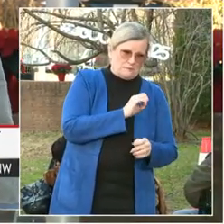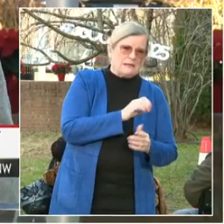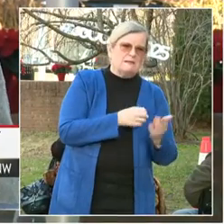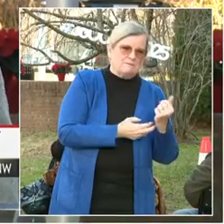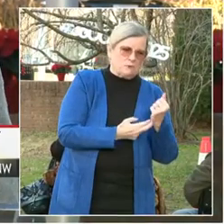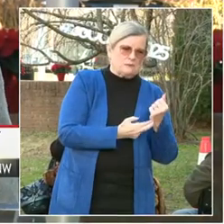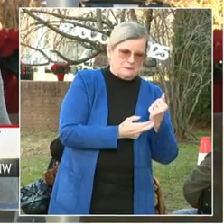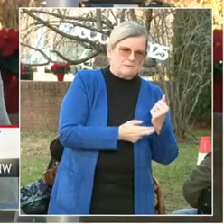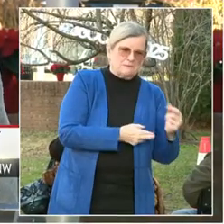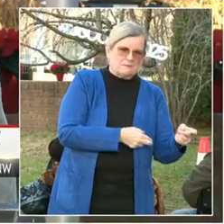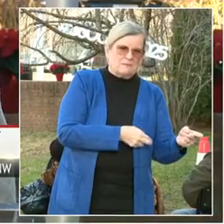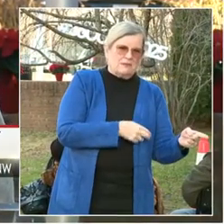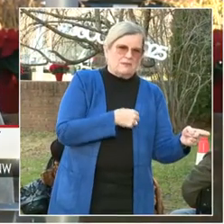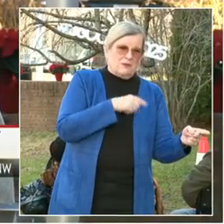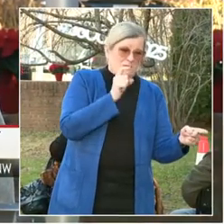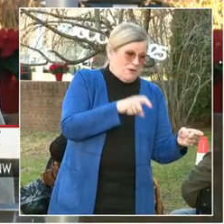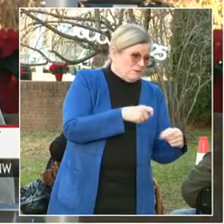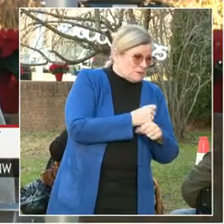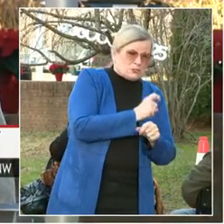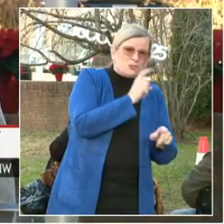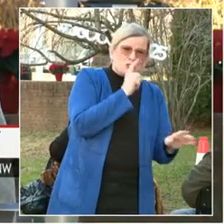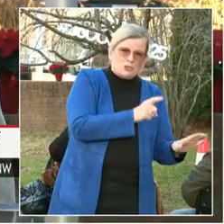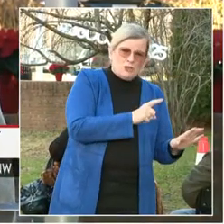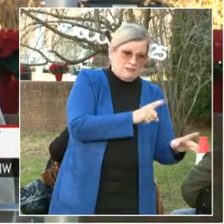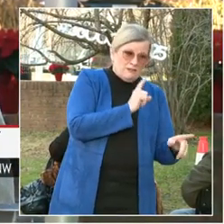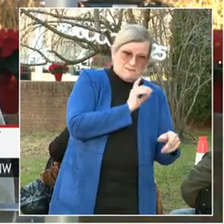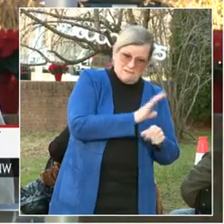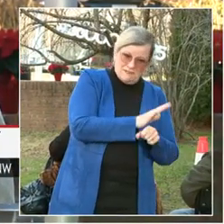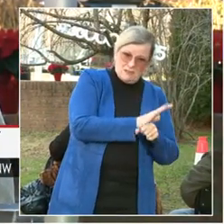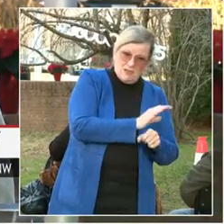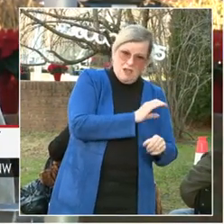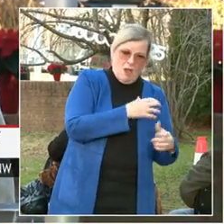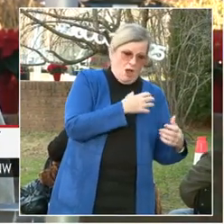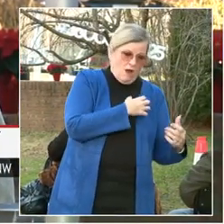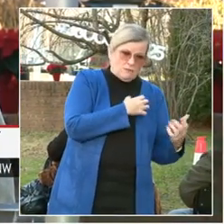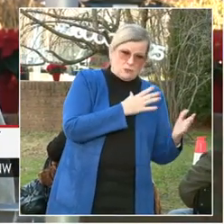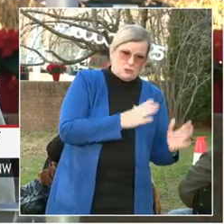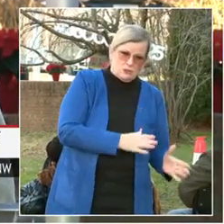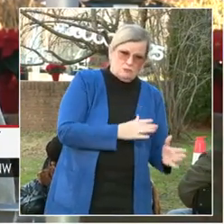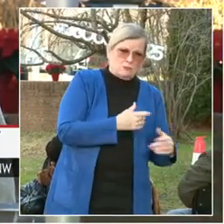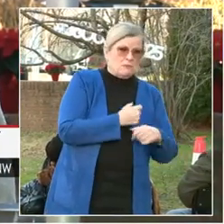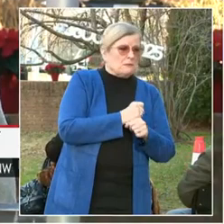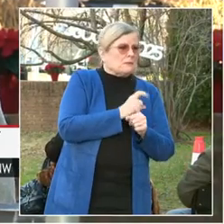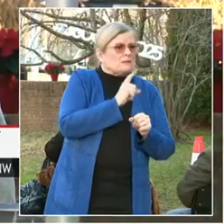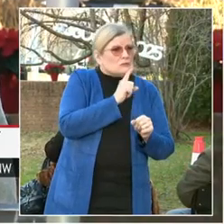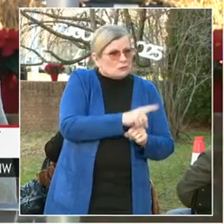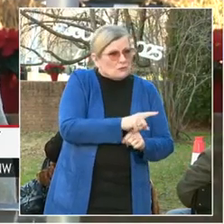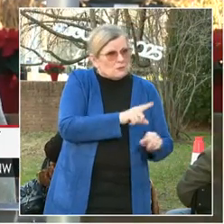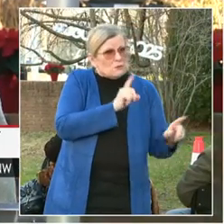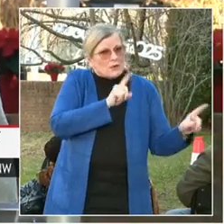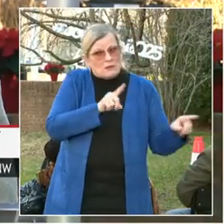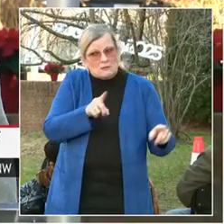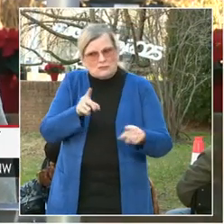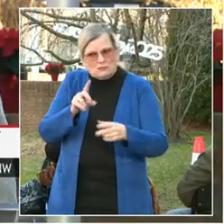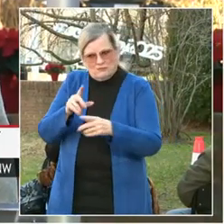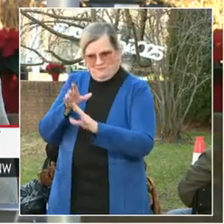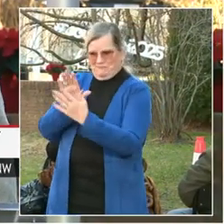law enforcement members that we need to respond to increases in violence. I'm working with the council to make sure that we